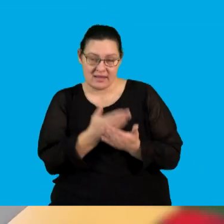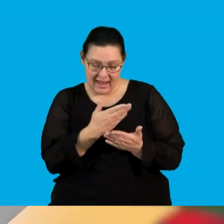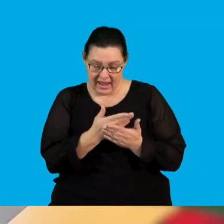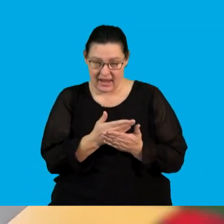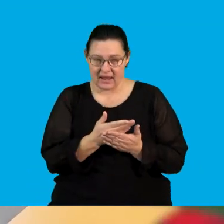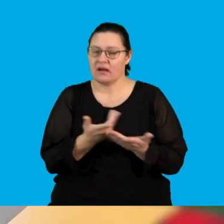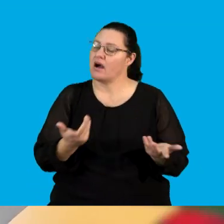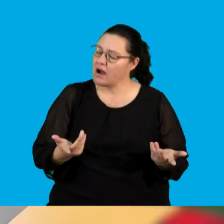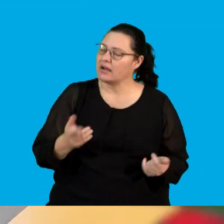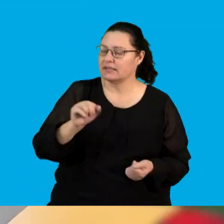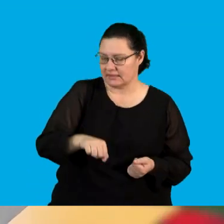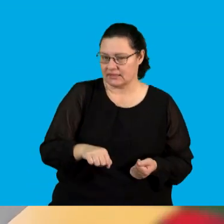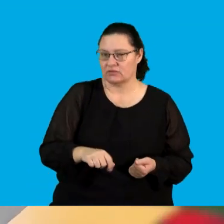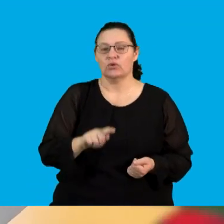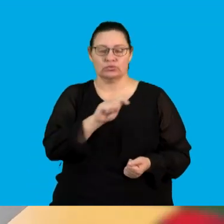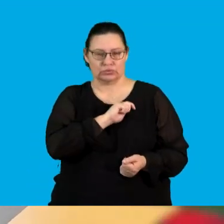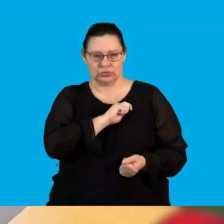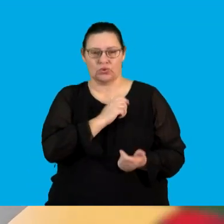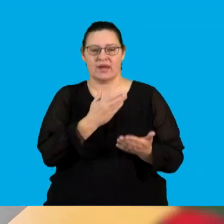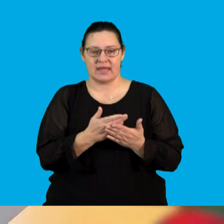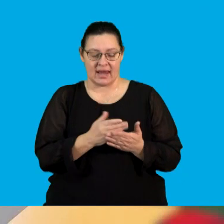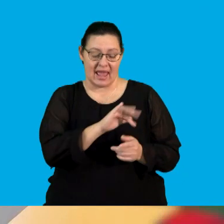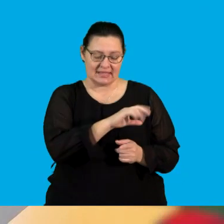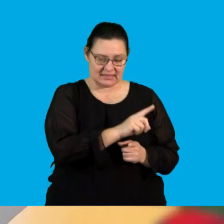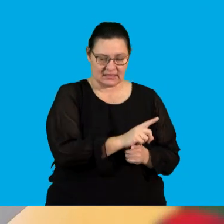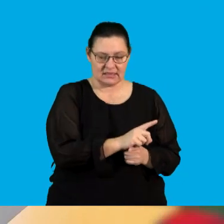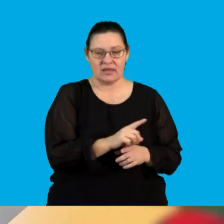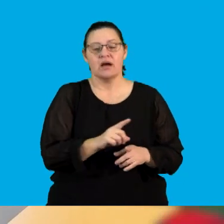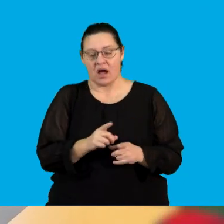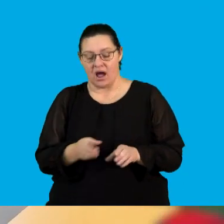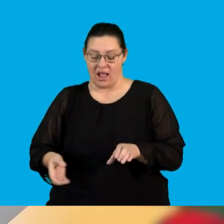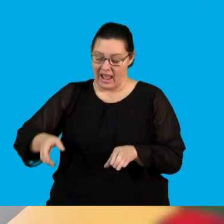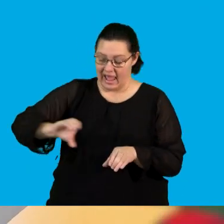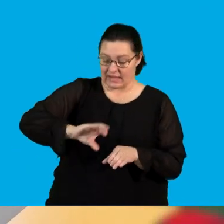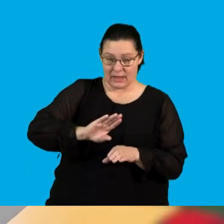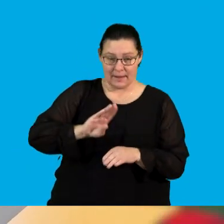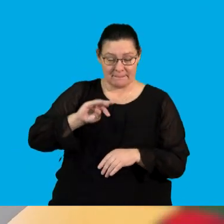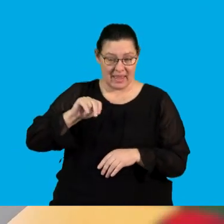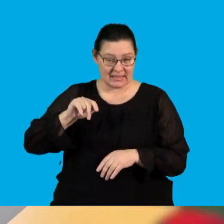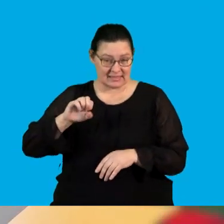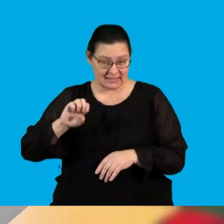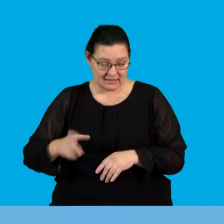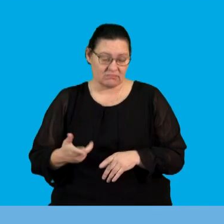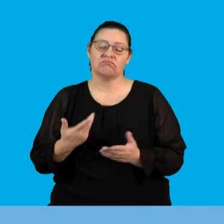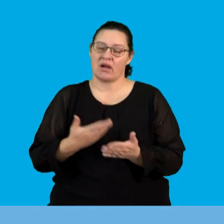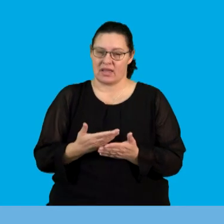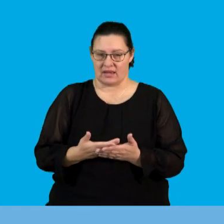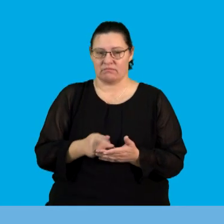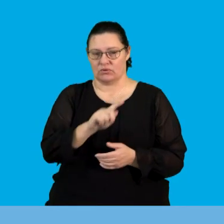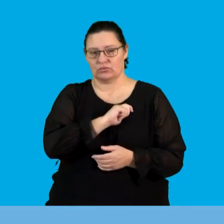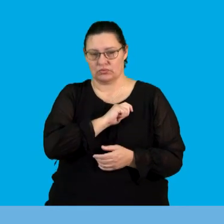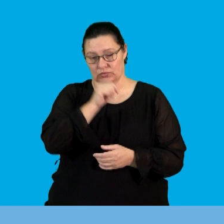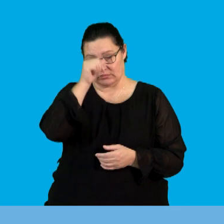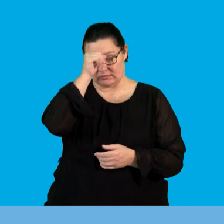can be neutralized with bases. Same, the converse is true, that we can neutralize a base with an acid. So therefore, this statement is